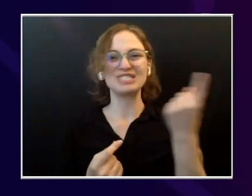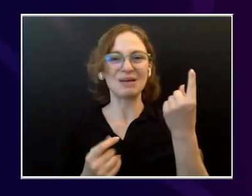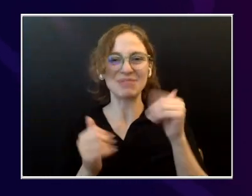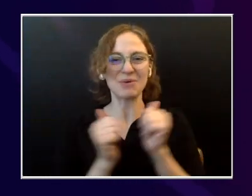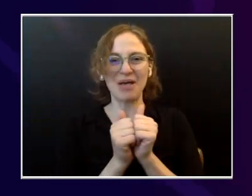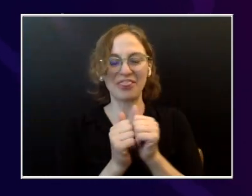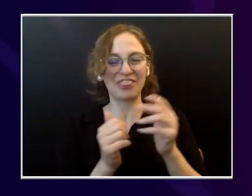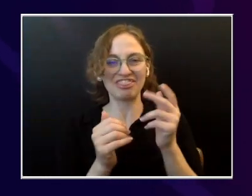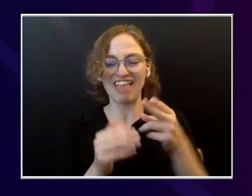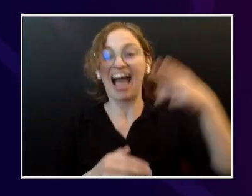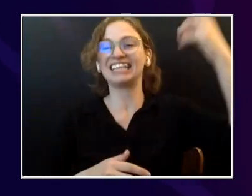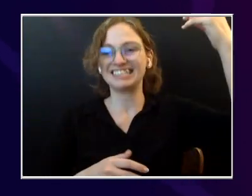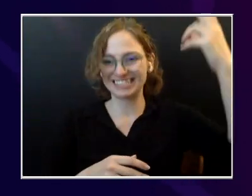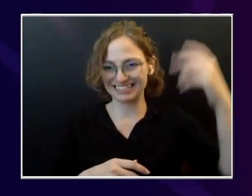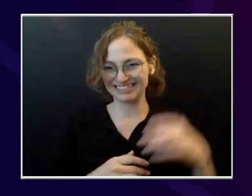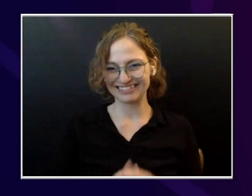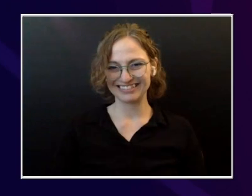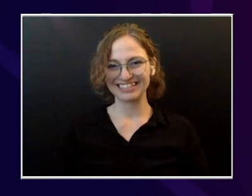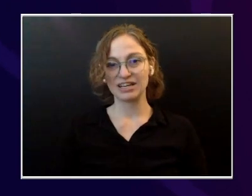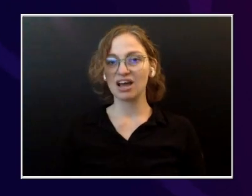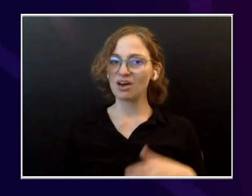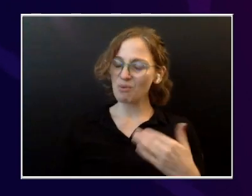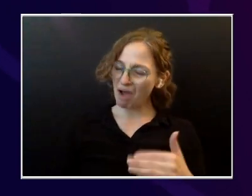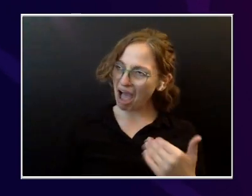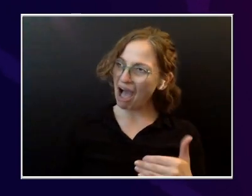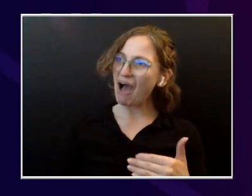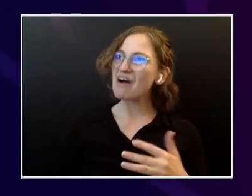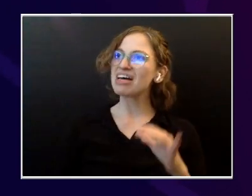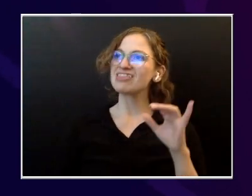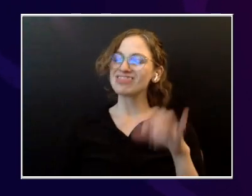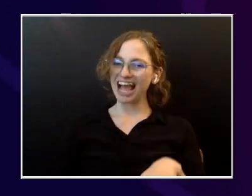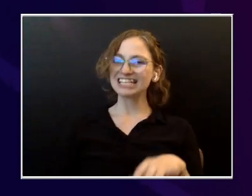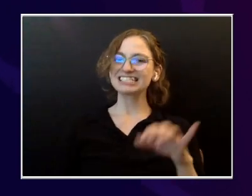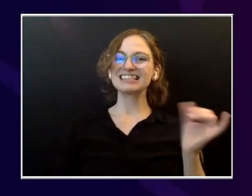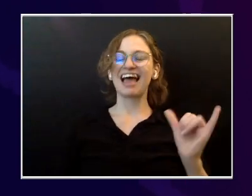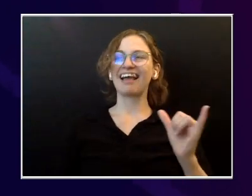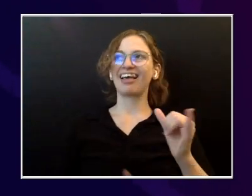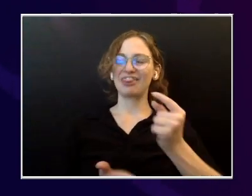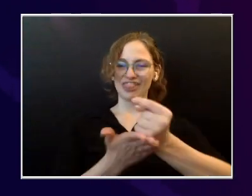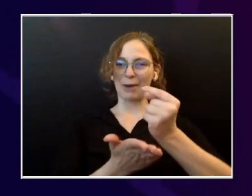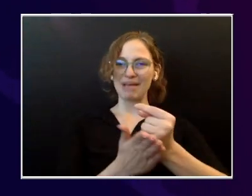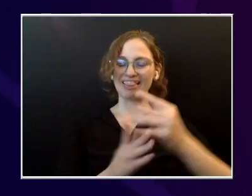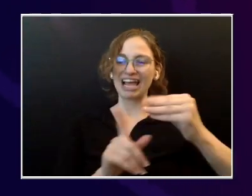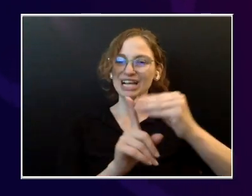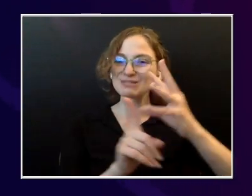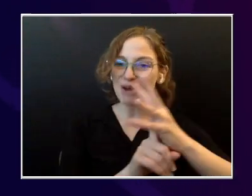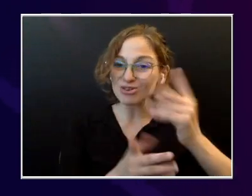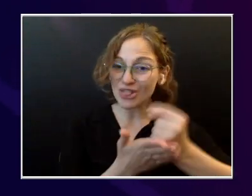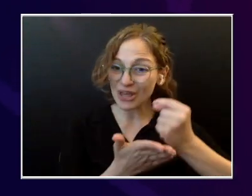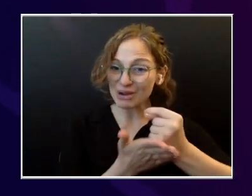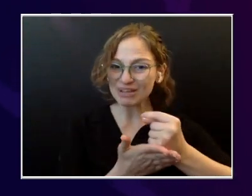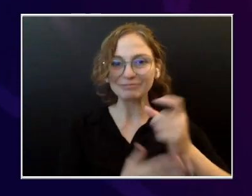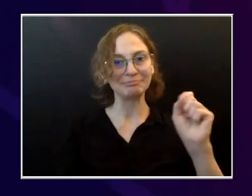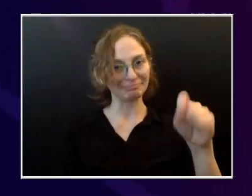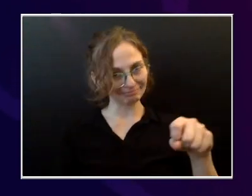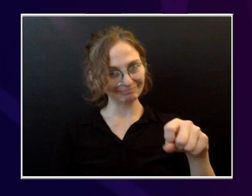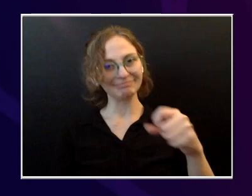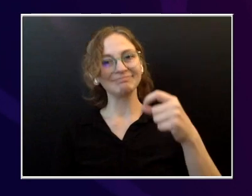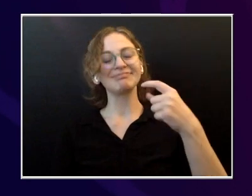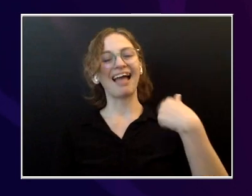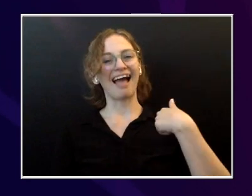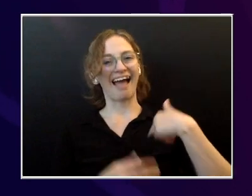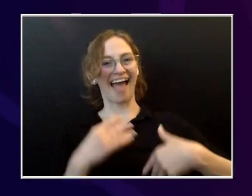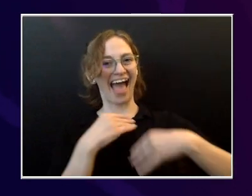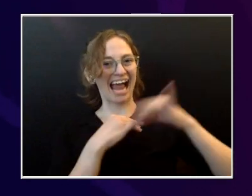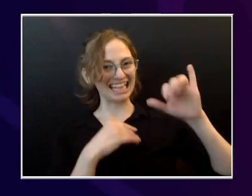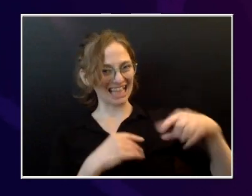show that desensitization, right? Yeah. Isn't that like it's kind of therapy people do for their phobias? Yeah. I added this one specifically for Angela because I thought she'd be